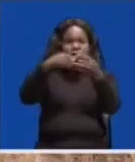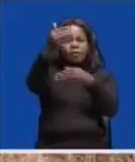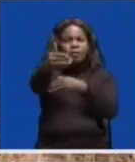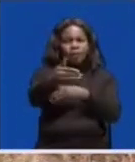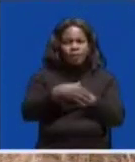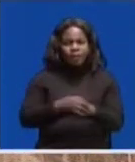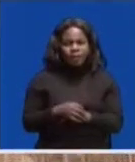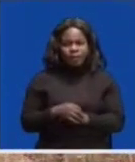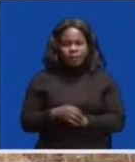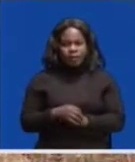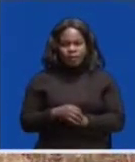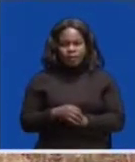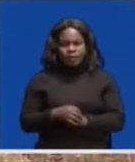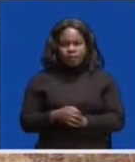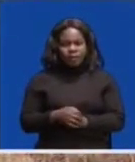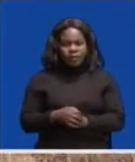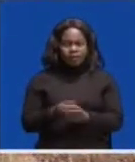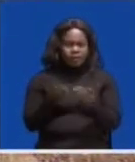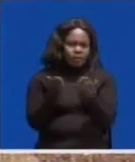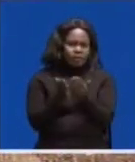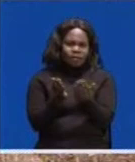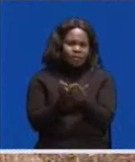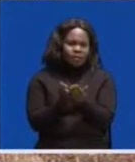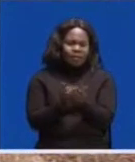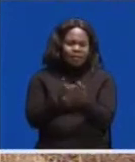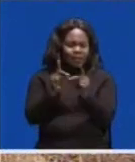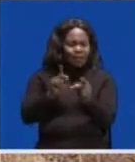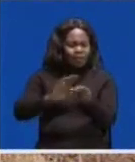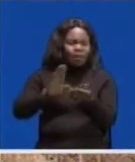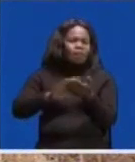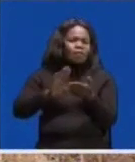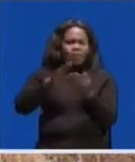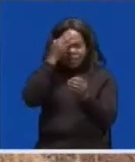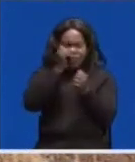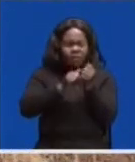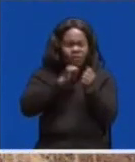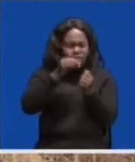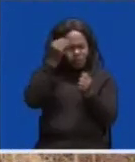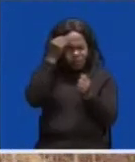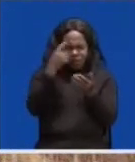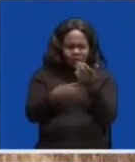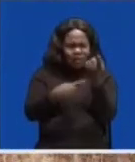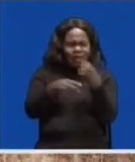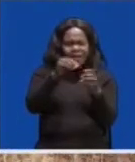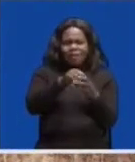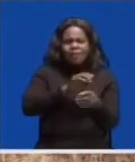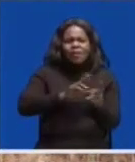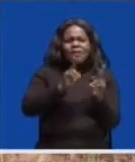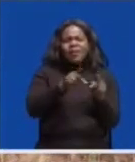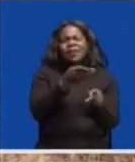Ngataromba ruregerero ba umwana ori ya kutamwene kuri chaka munjira bobwe kabota nabideja muntu mwana